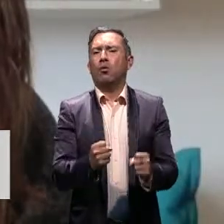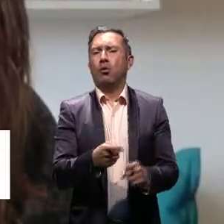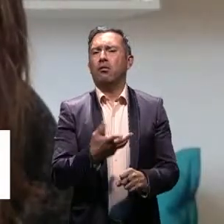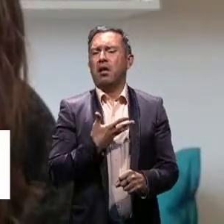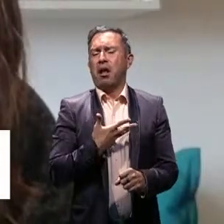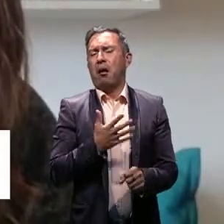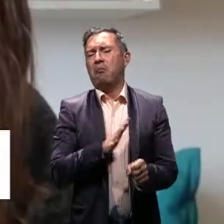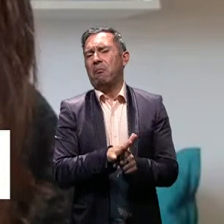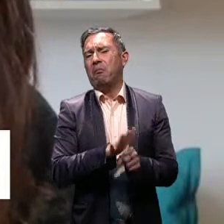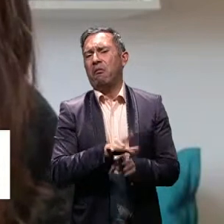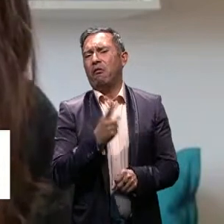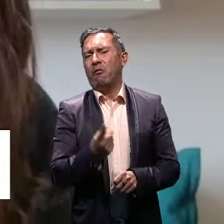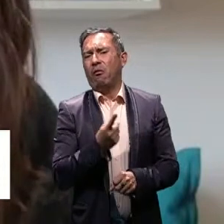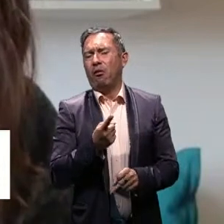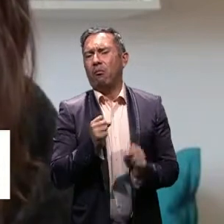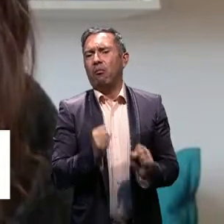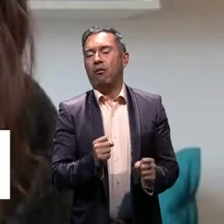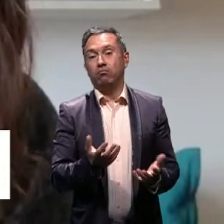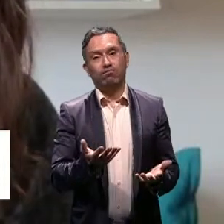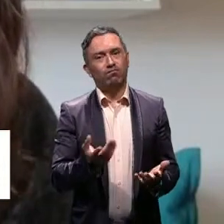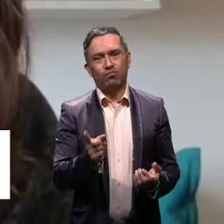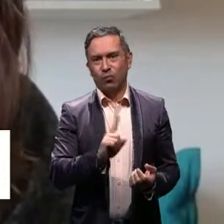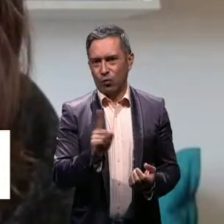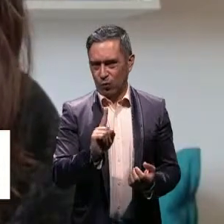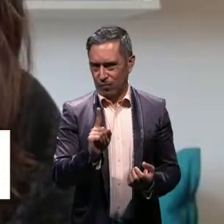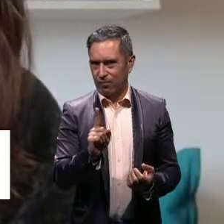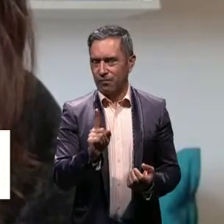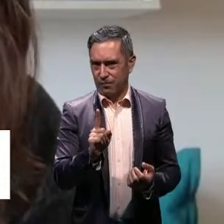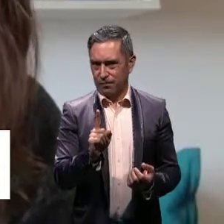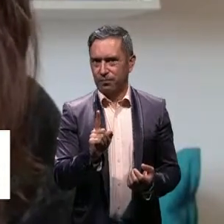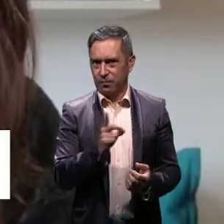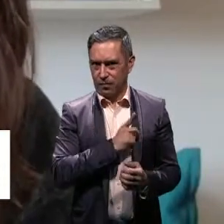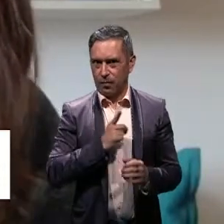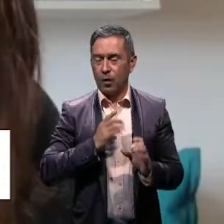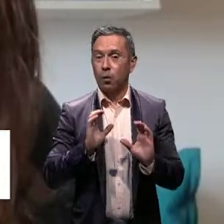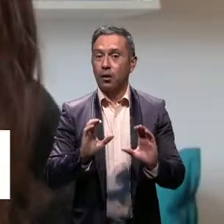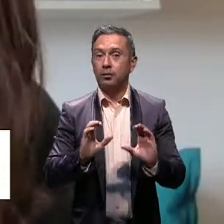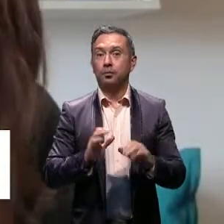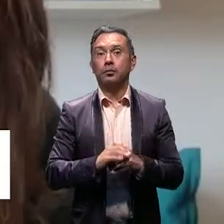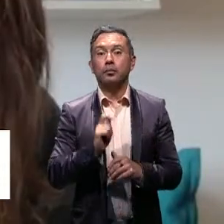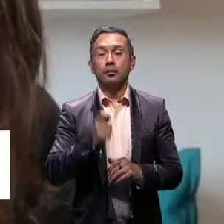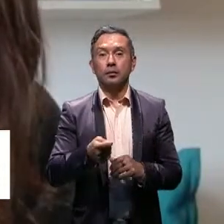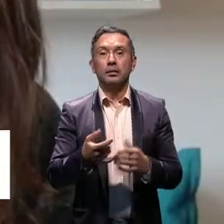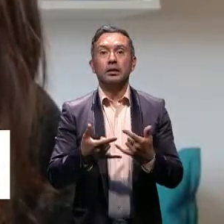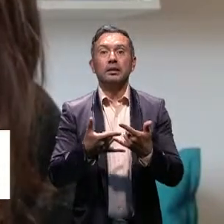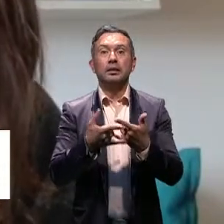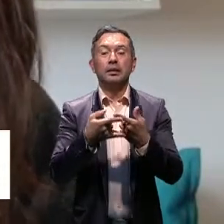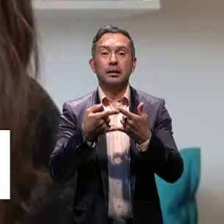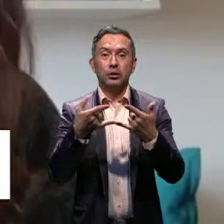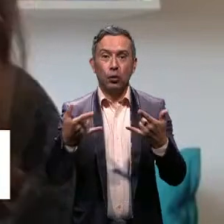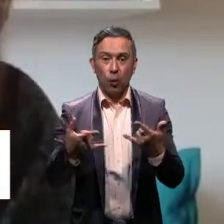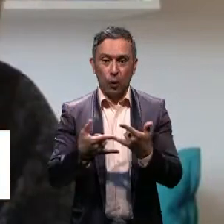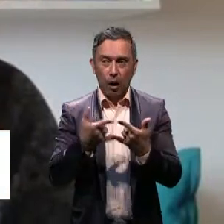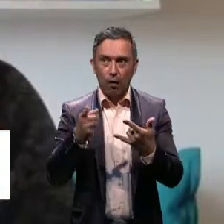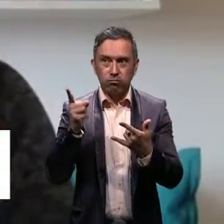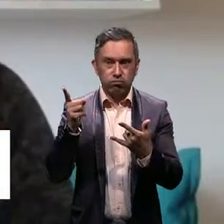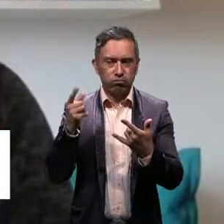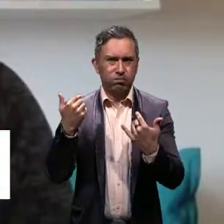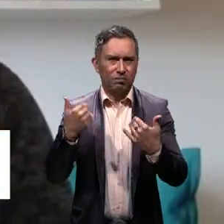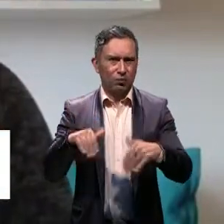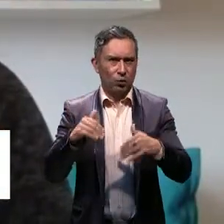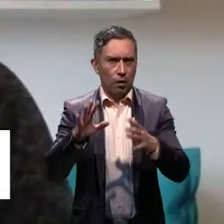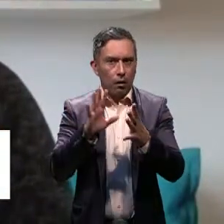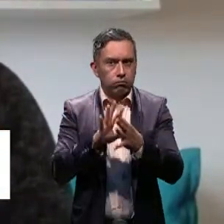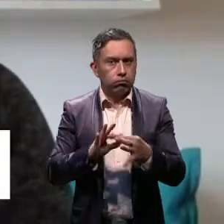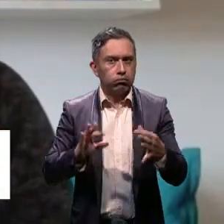not consider it as something that has already been consolidated. It's a story that's very